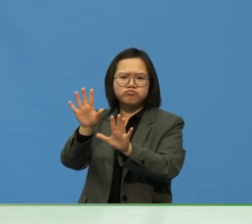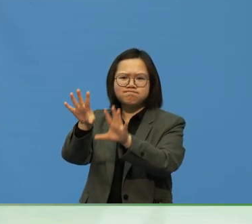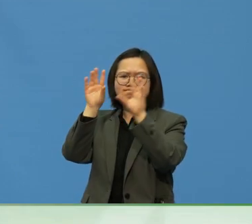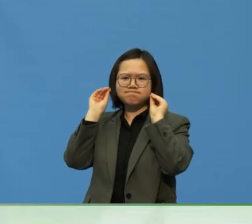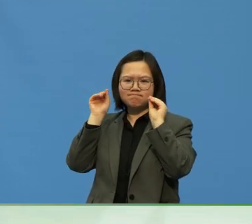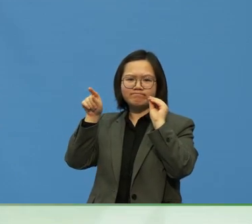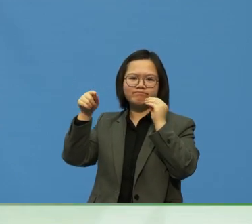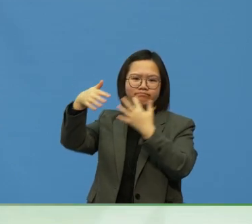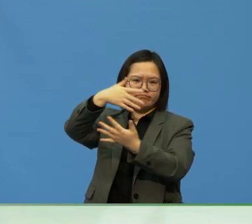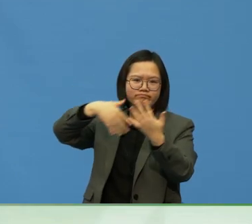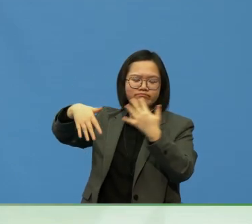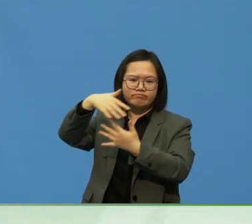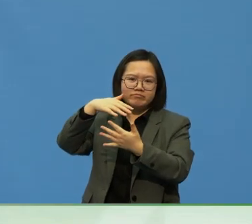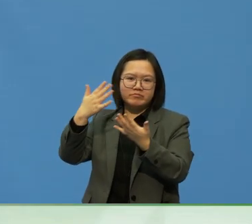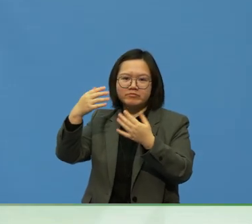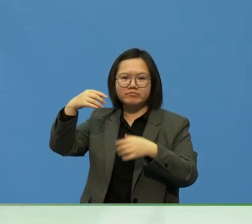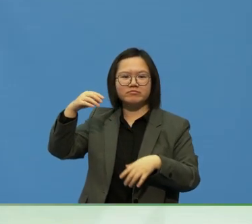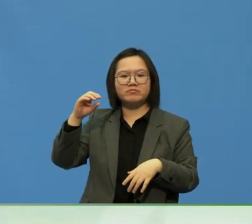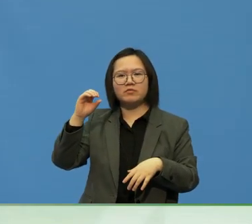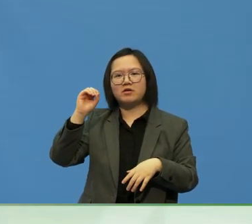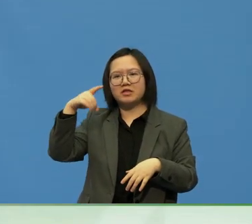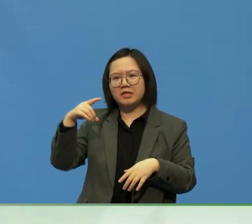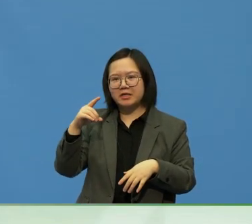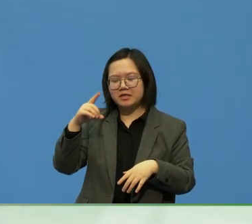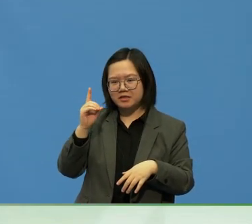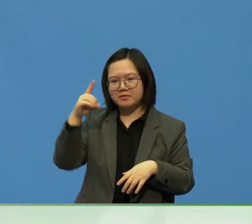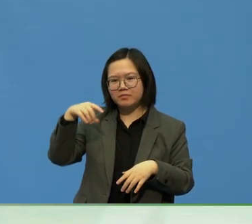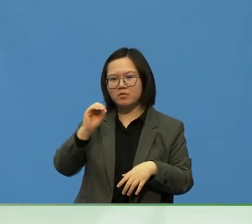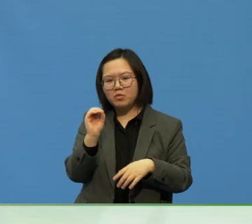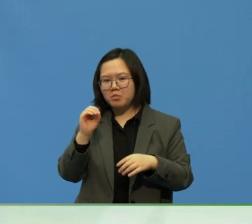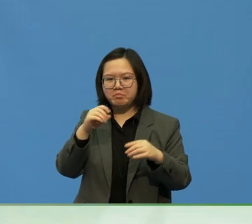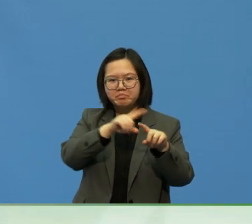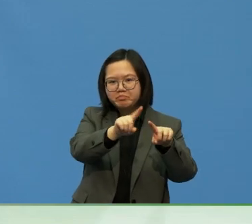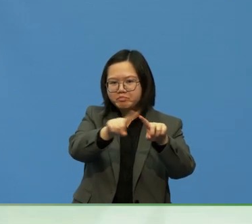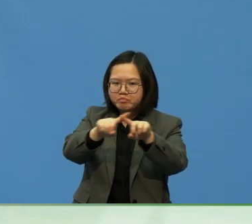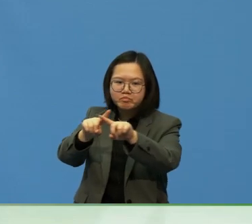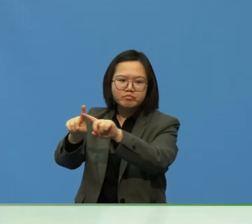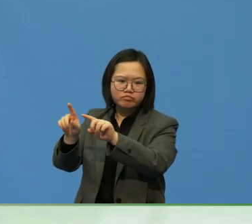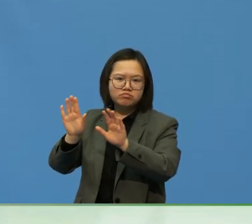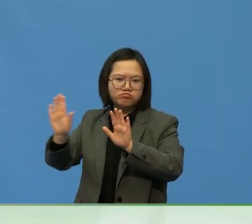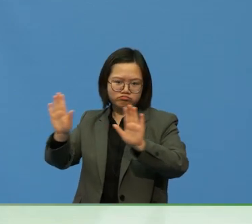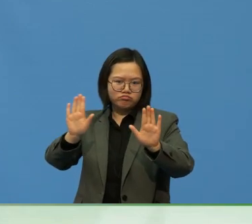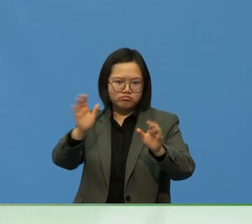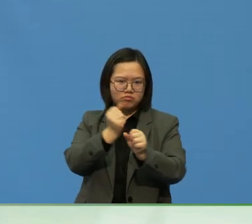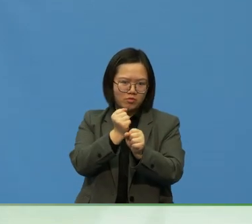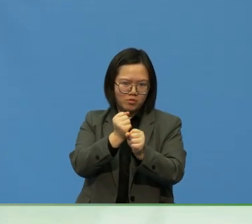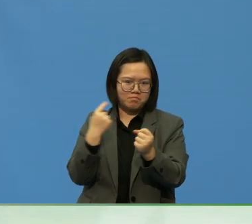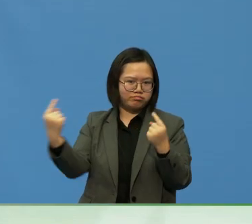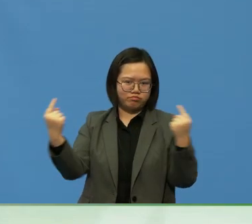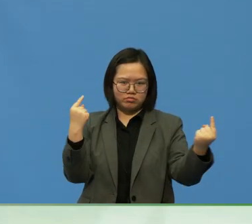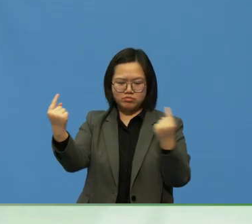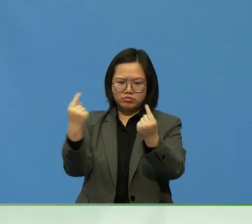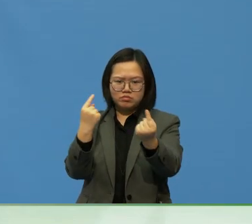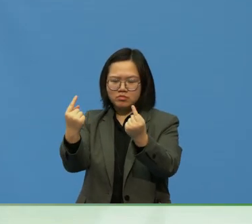civil society, DPOs, persons with disabilities have to come up and they didn't fully do their own job right now. What exactly